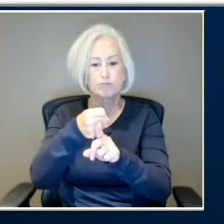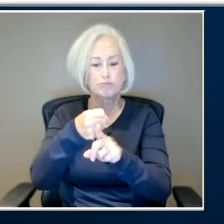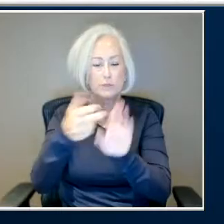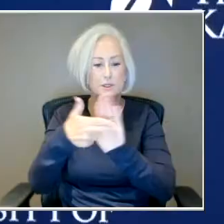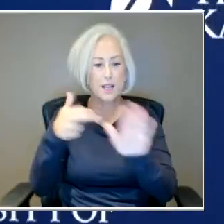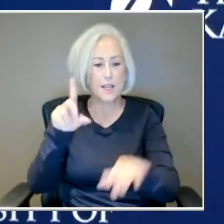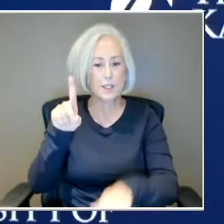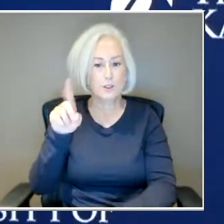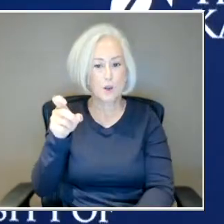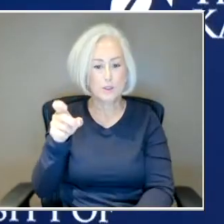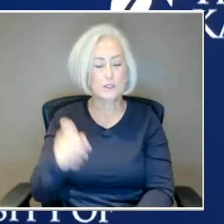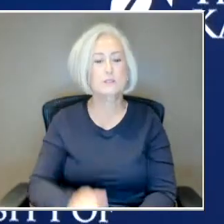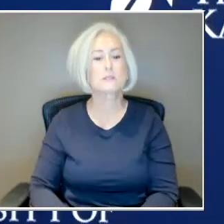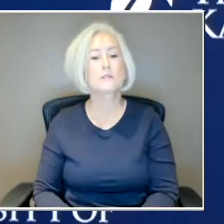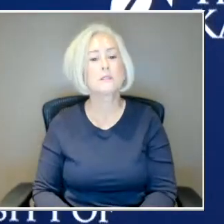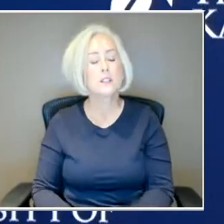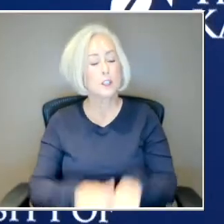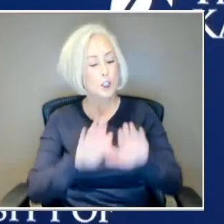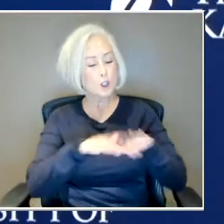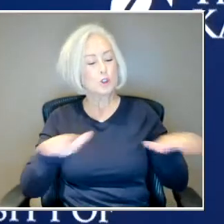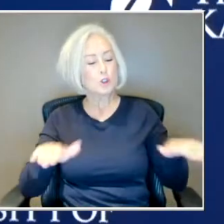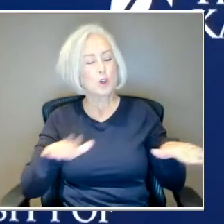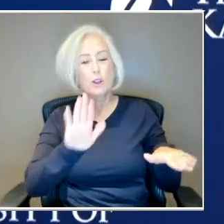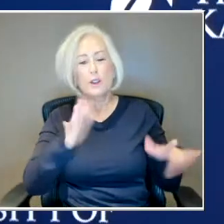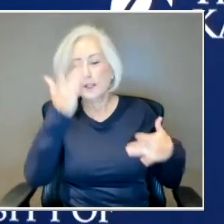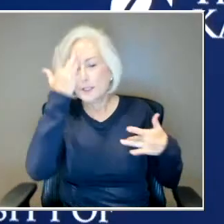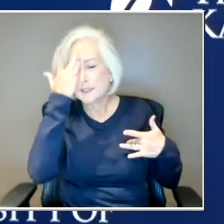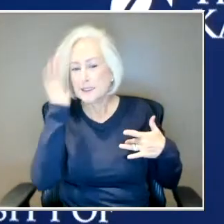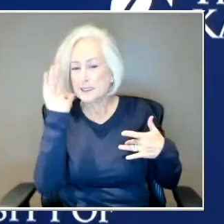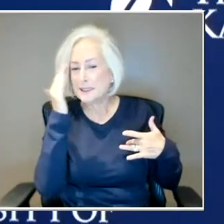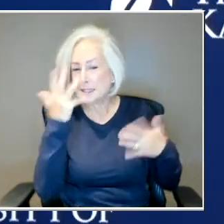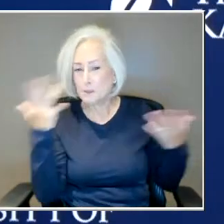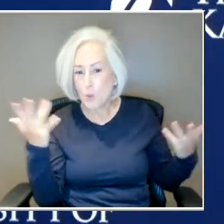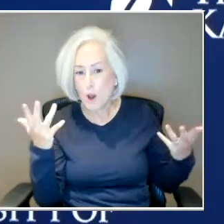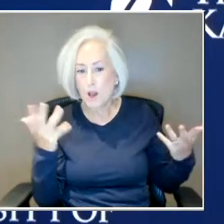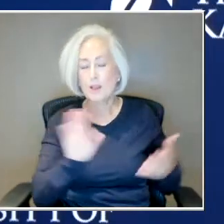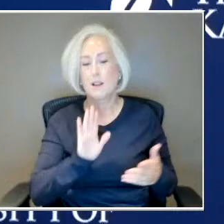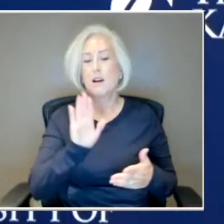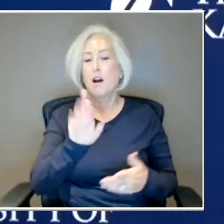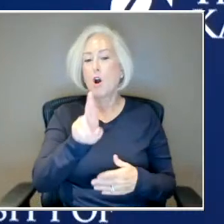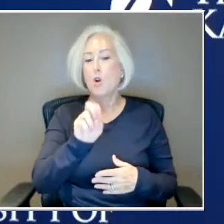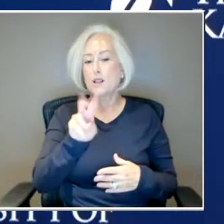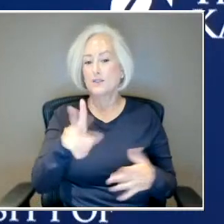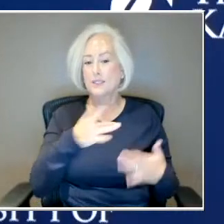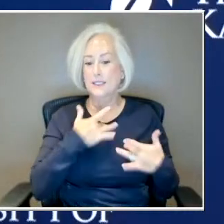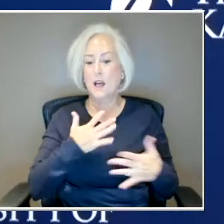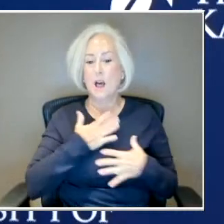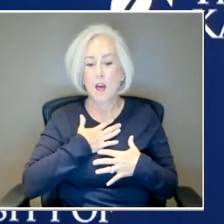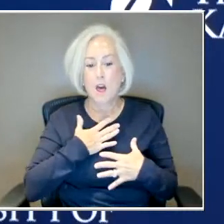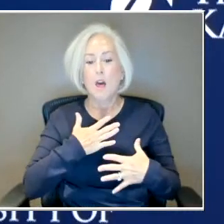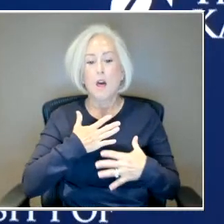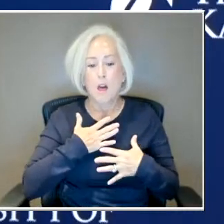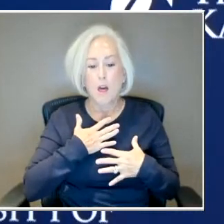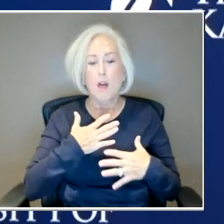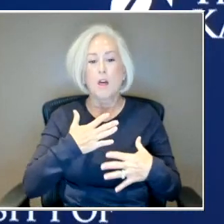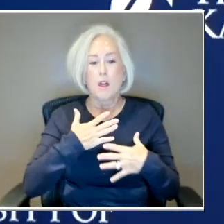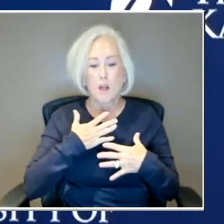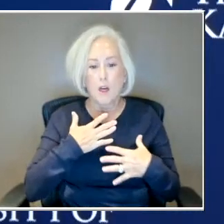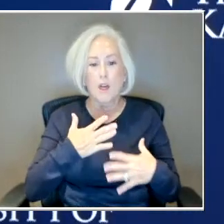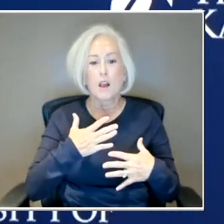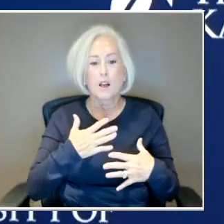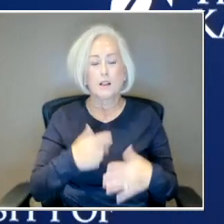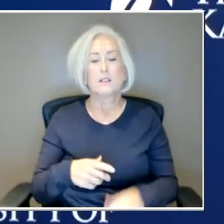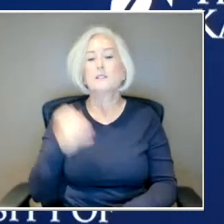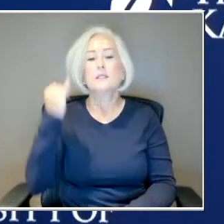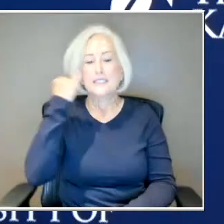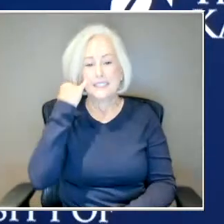with kids in RSV, they usually have a little bit more rapid breathing. And so if you notice your child tugging while breathing in a